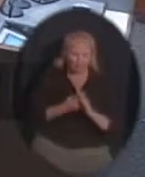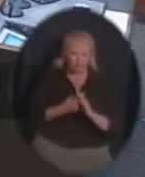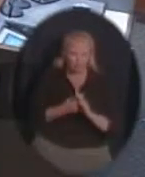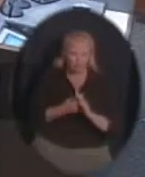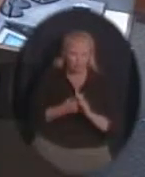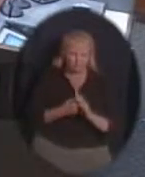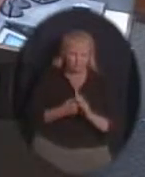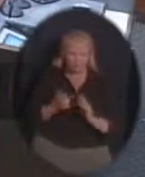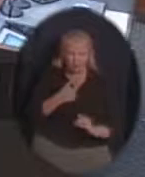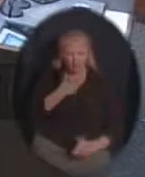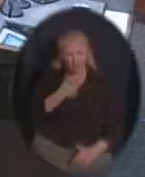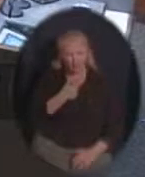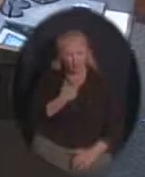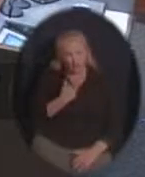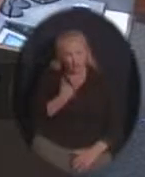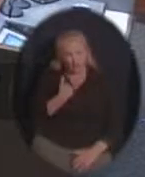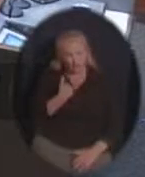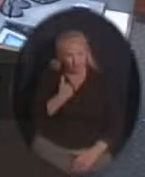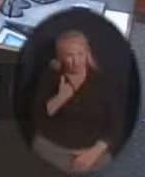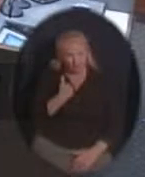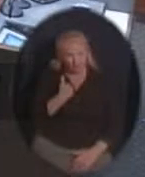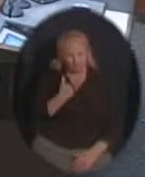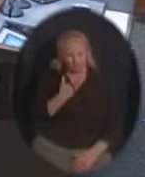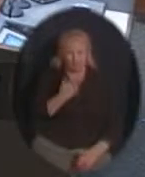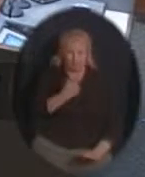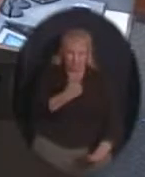I have, personally,